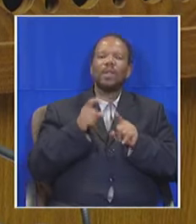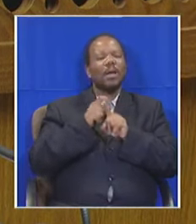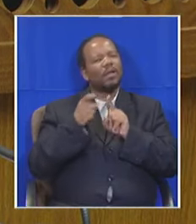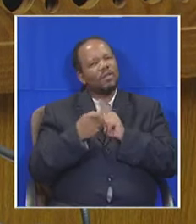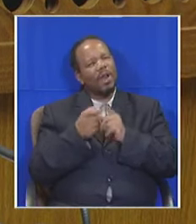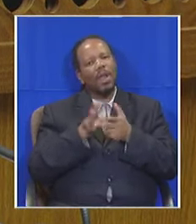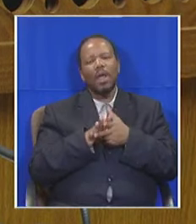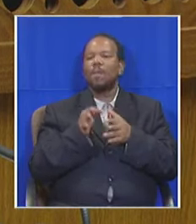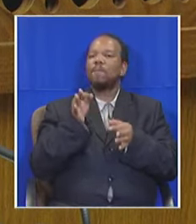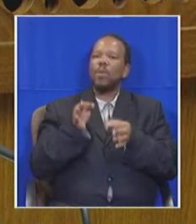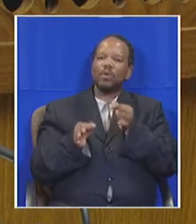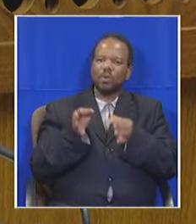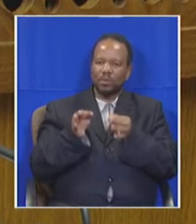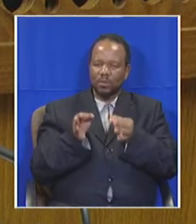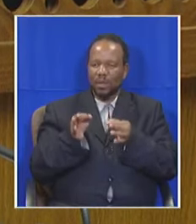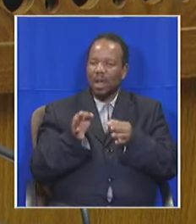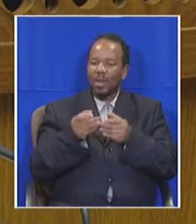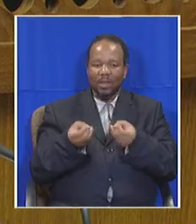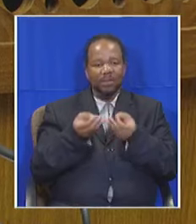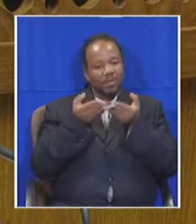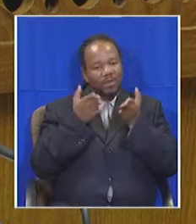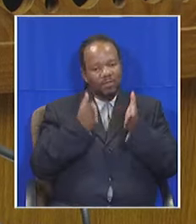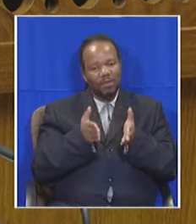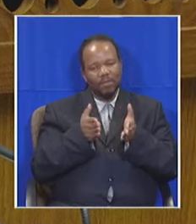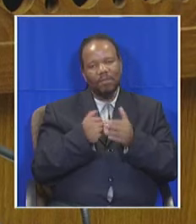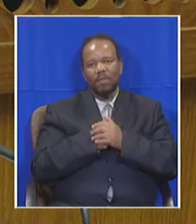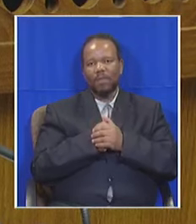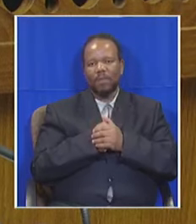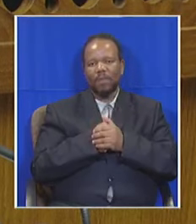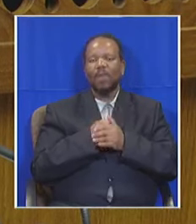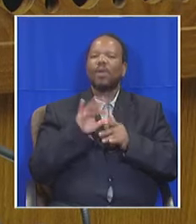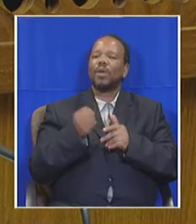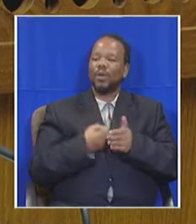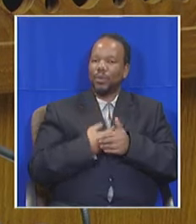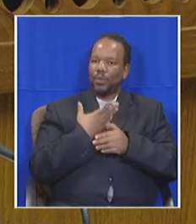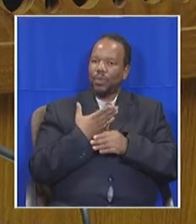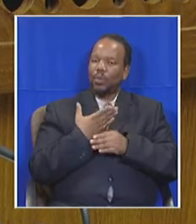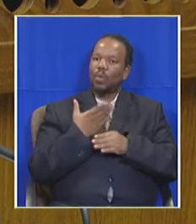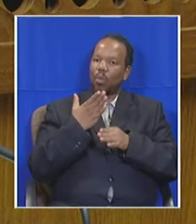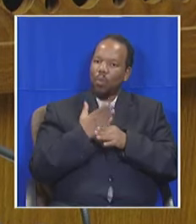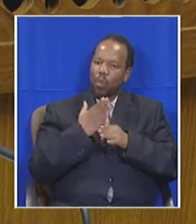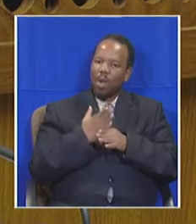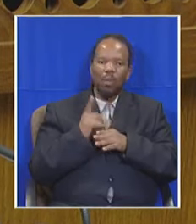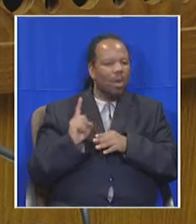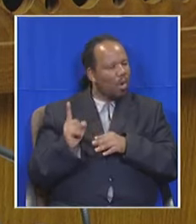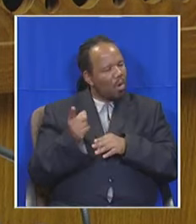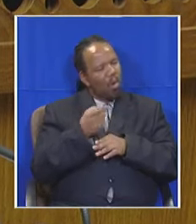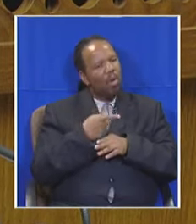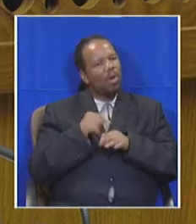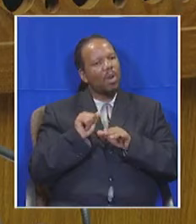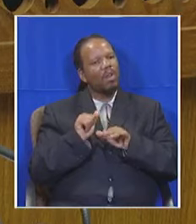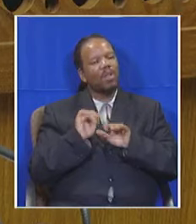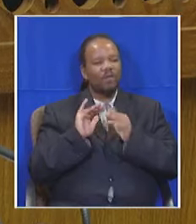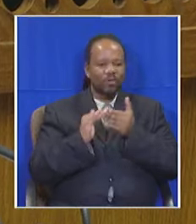political recognition they deserve. Accordingly, youth must, working together as a social force and as an integral part of a